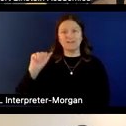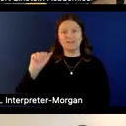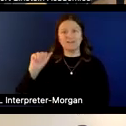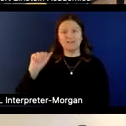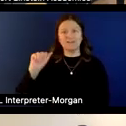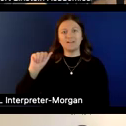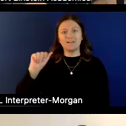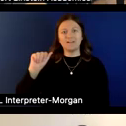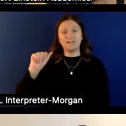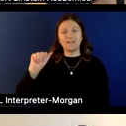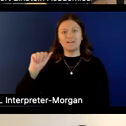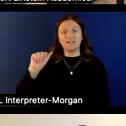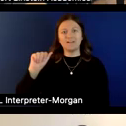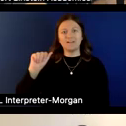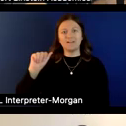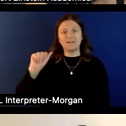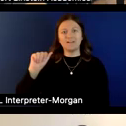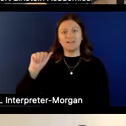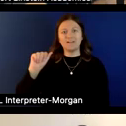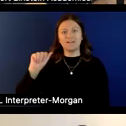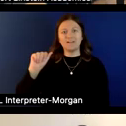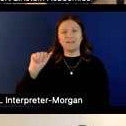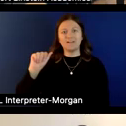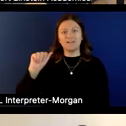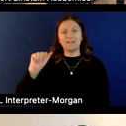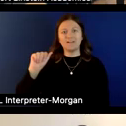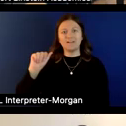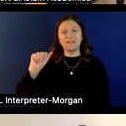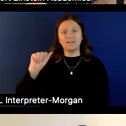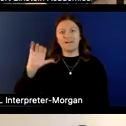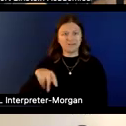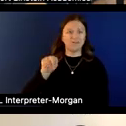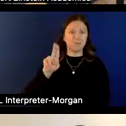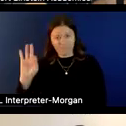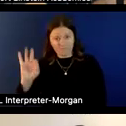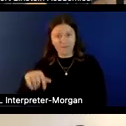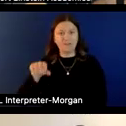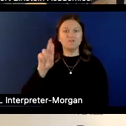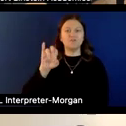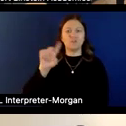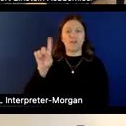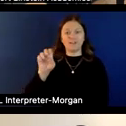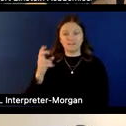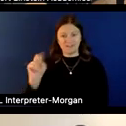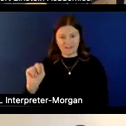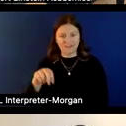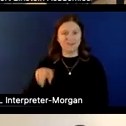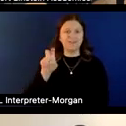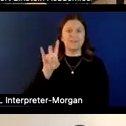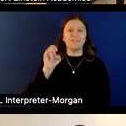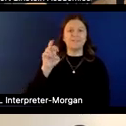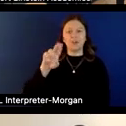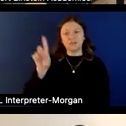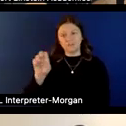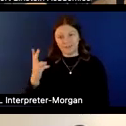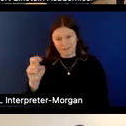9, 10, 11, 12, 13, 14,